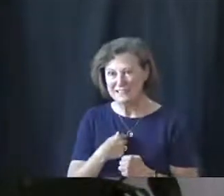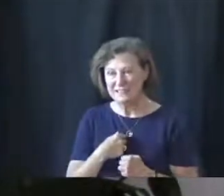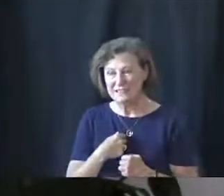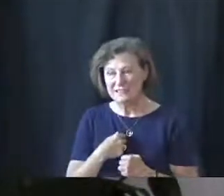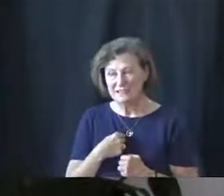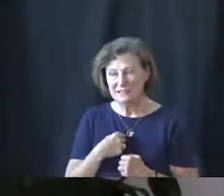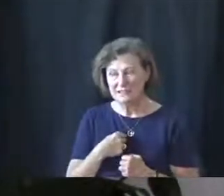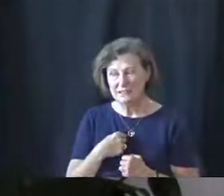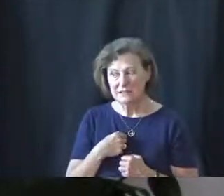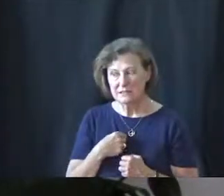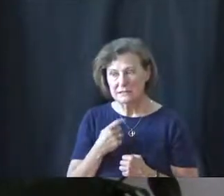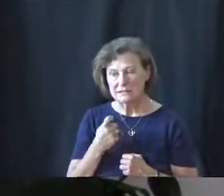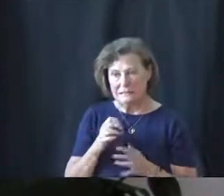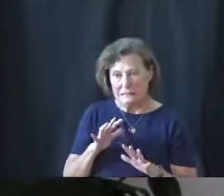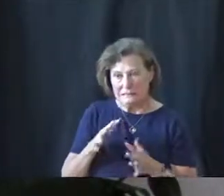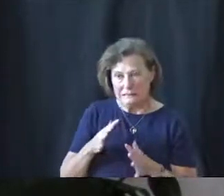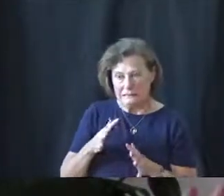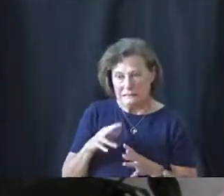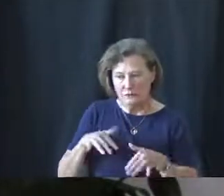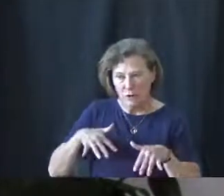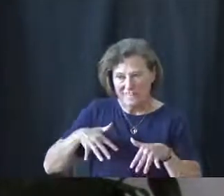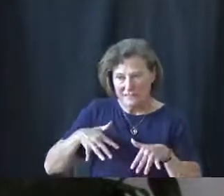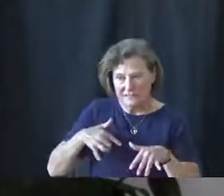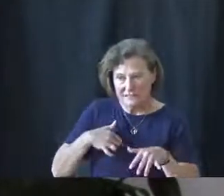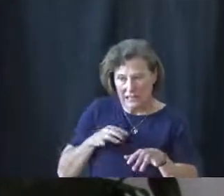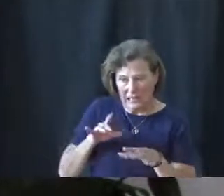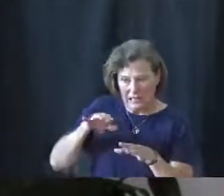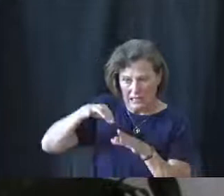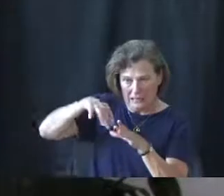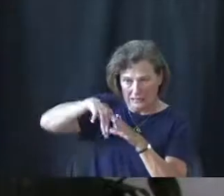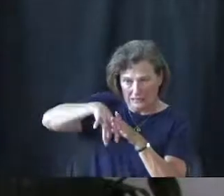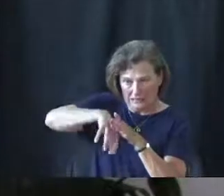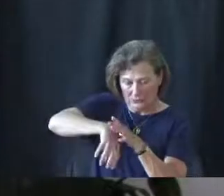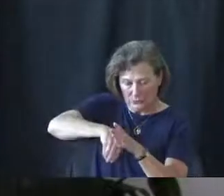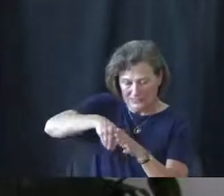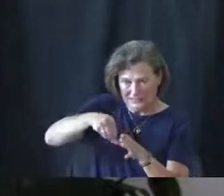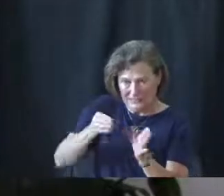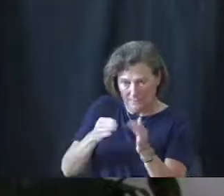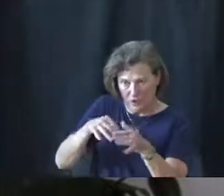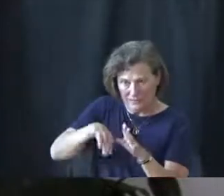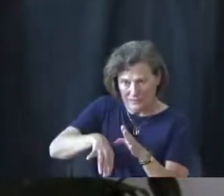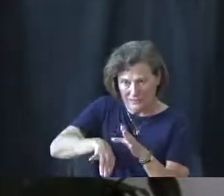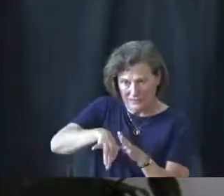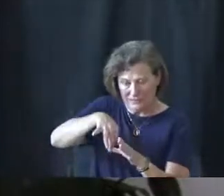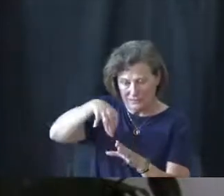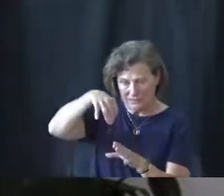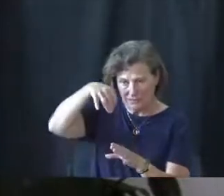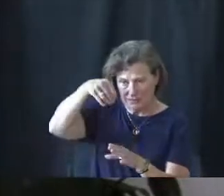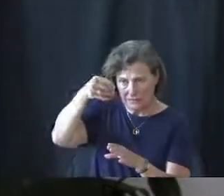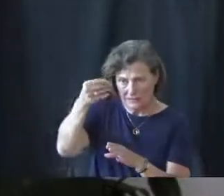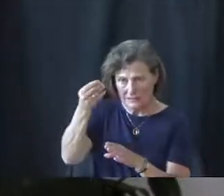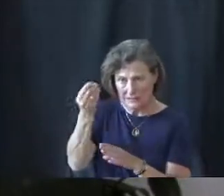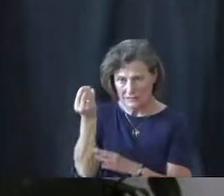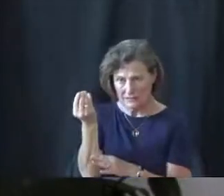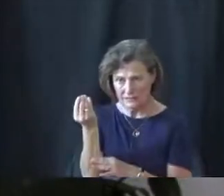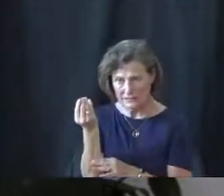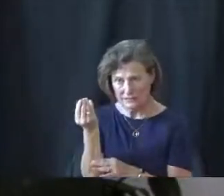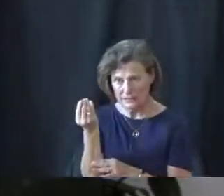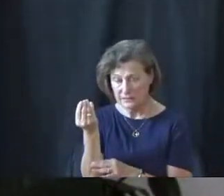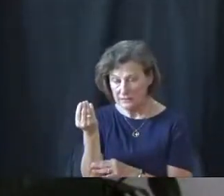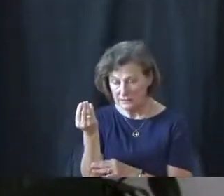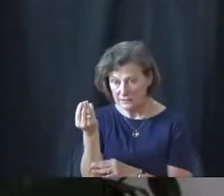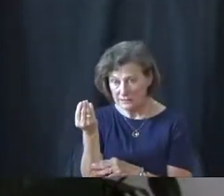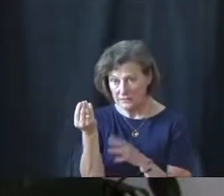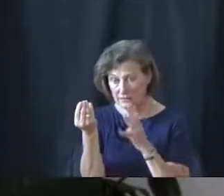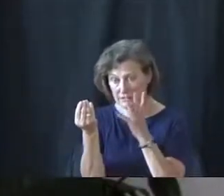So with a little bit of trepidation, I reached into the box and pulled out a